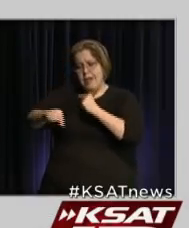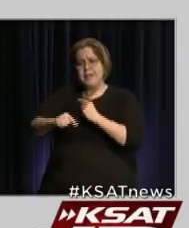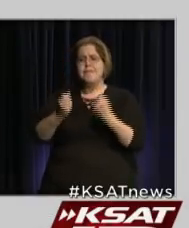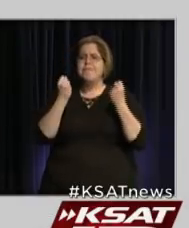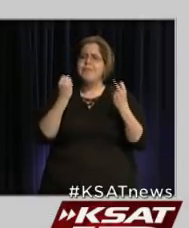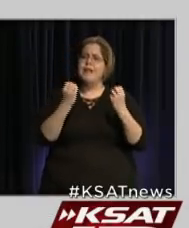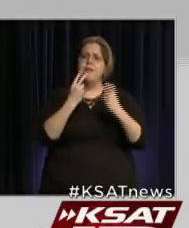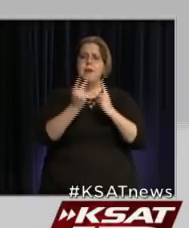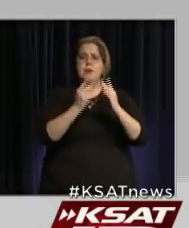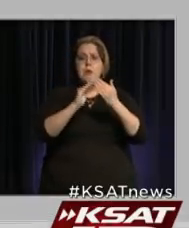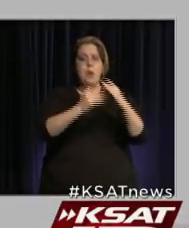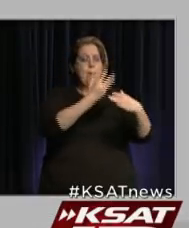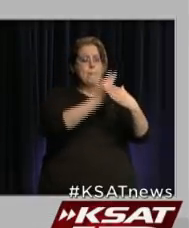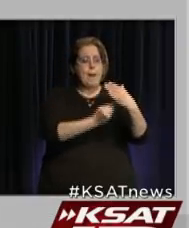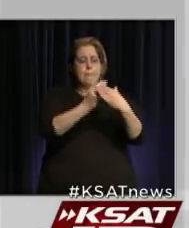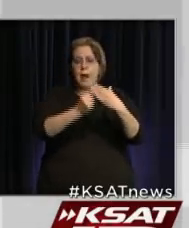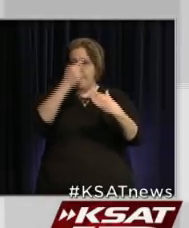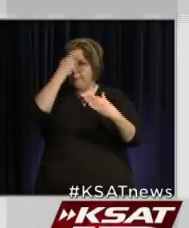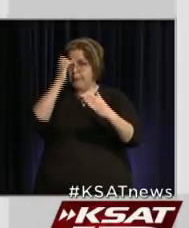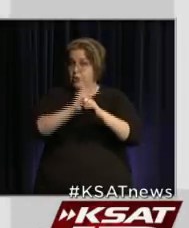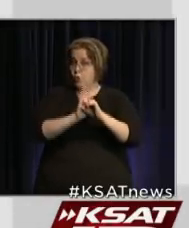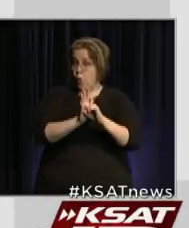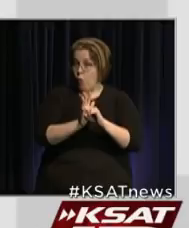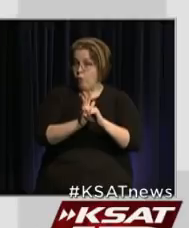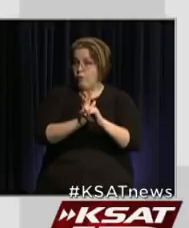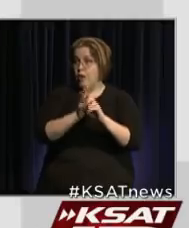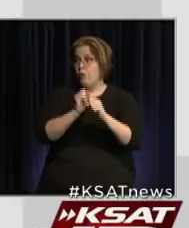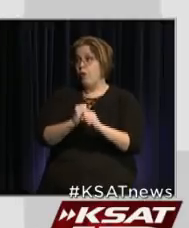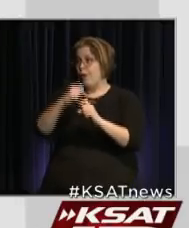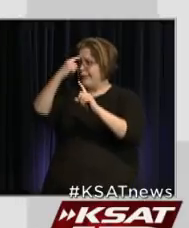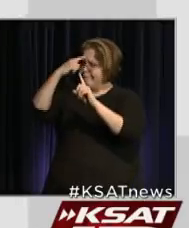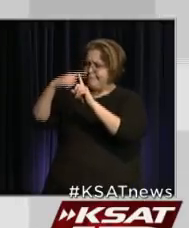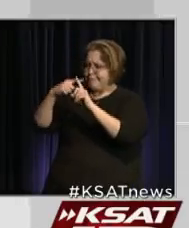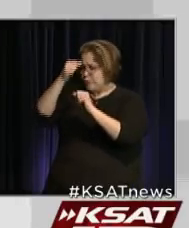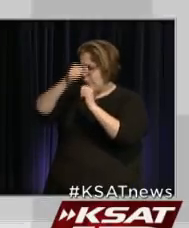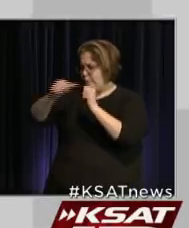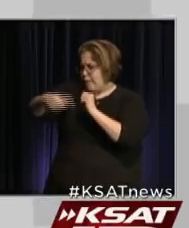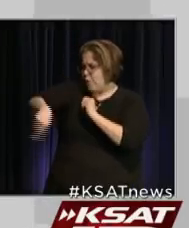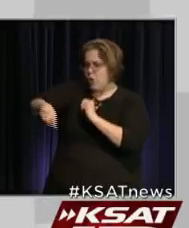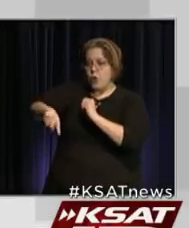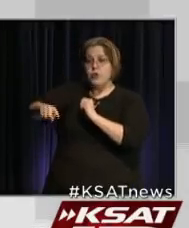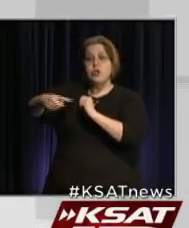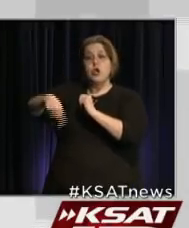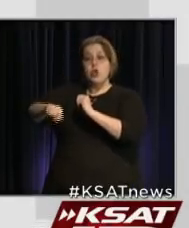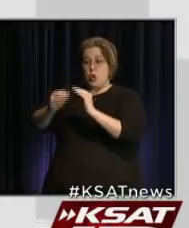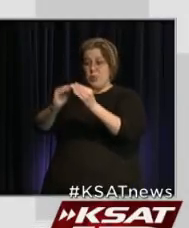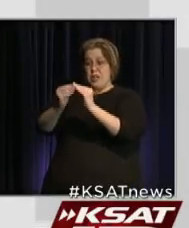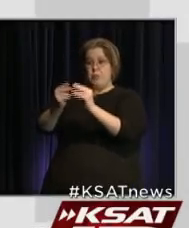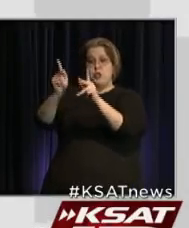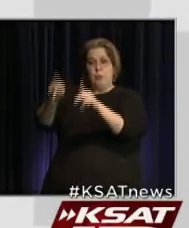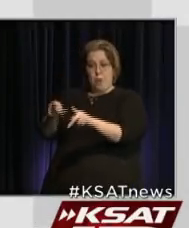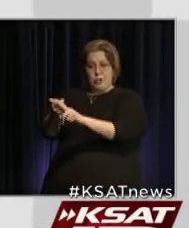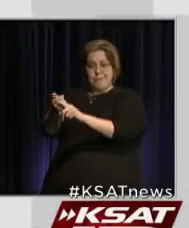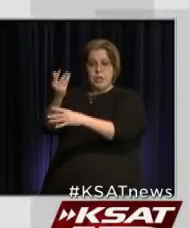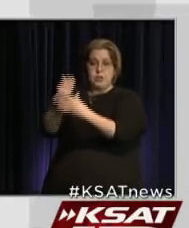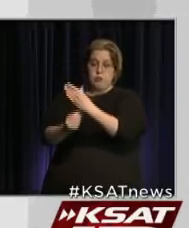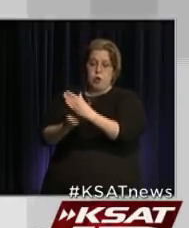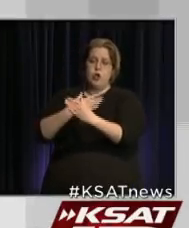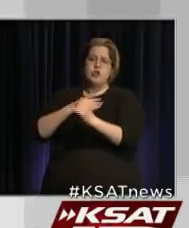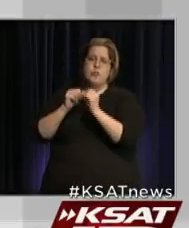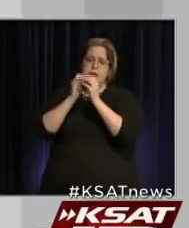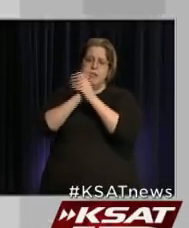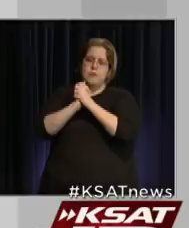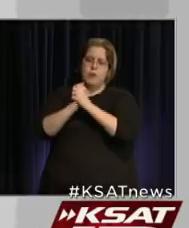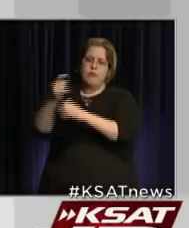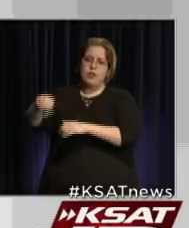people in our community from this disease, and we want to remember them. Each and every one of these numbers is a loved one who we've lost, so please keep them in your prayers this